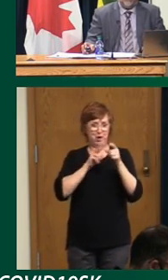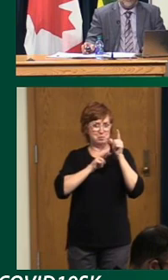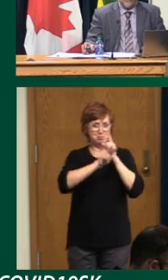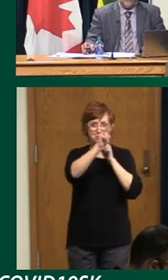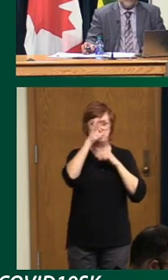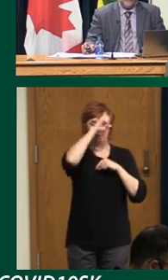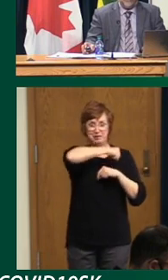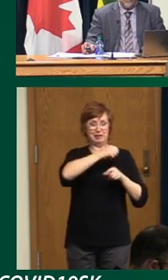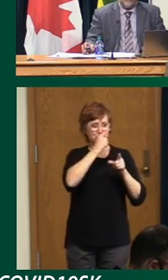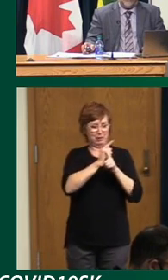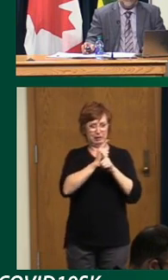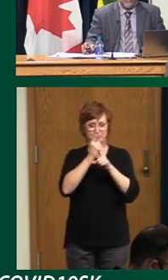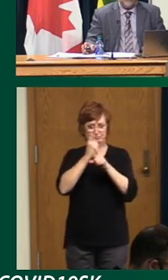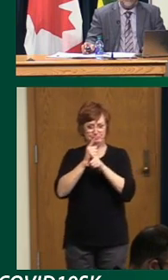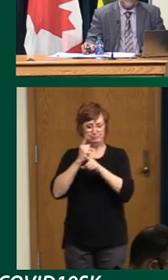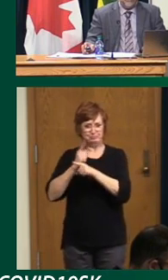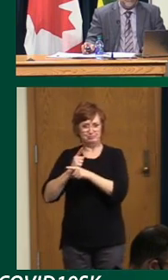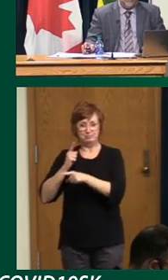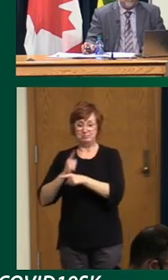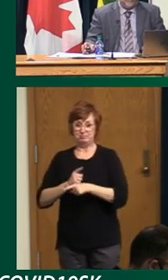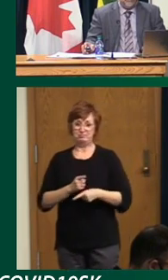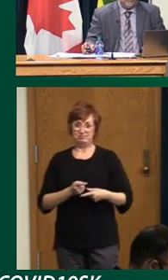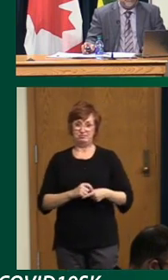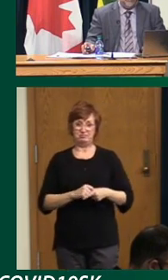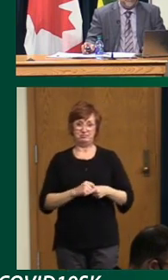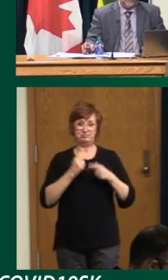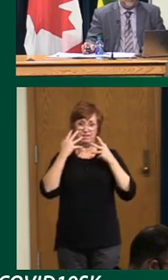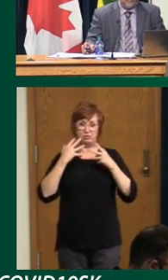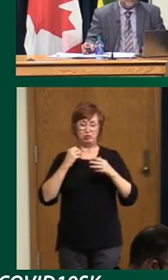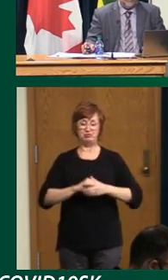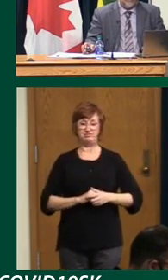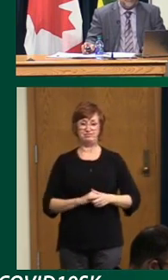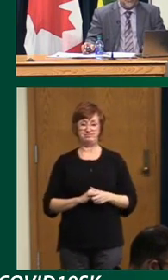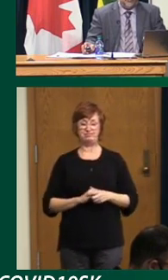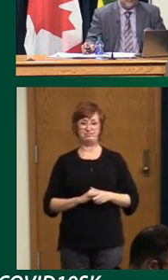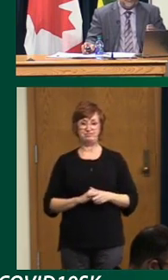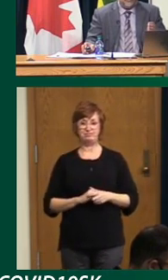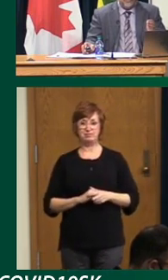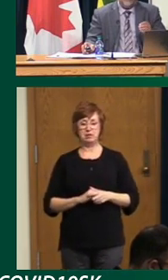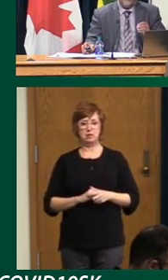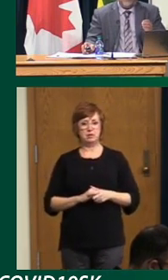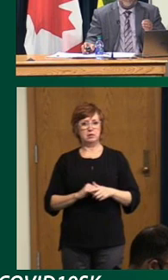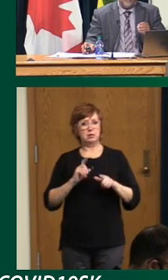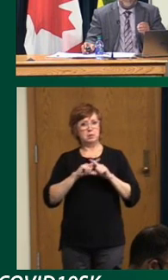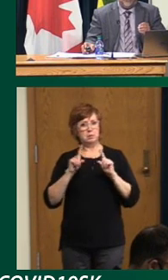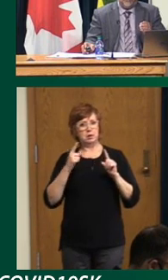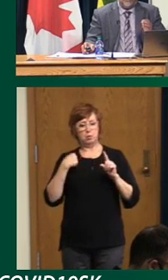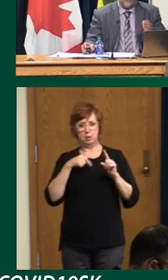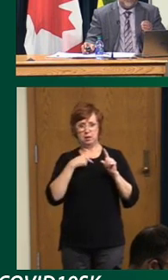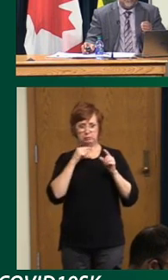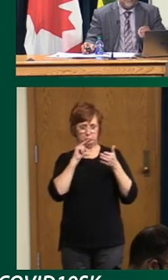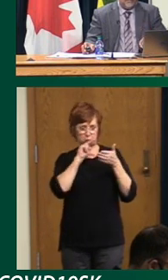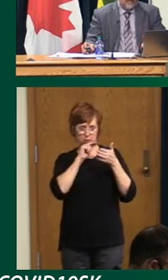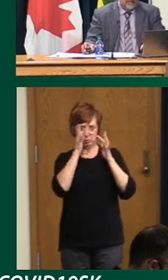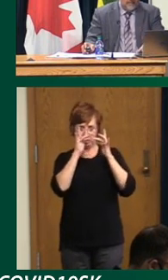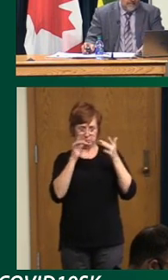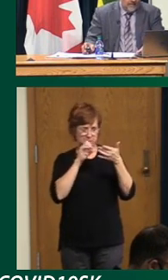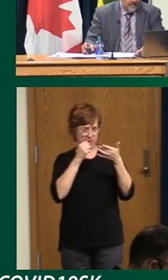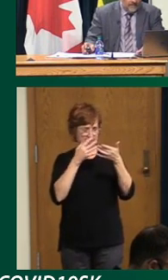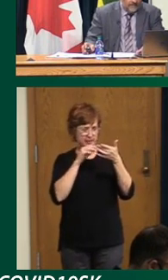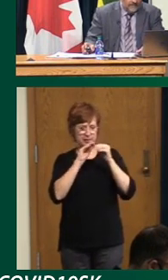way that the forecast is derived is accurate. But we still need to actually continue to watch, is it bending down or is it going